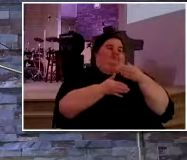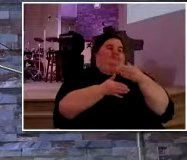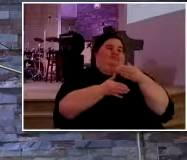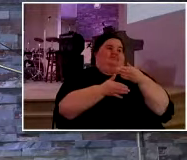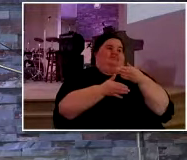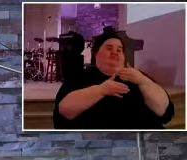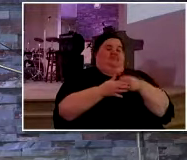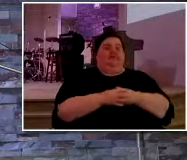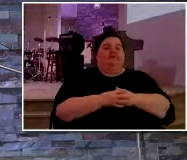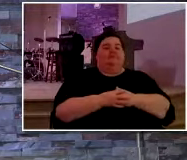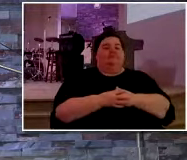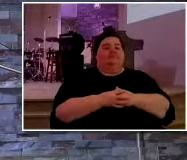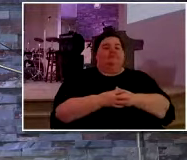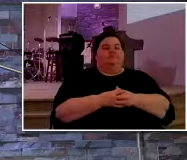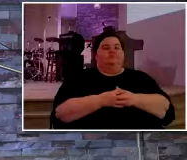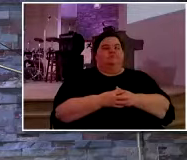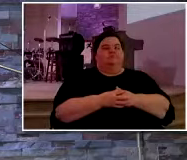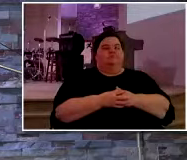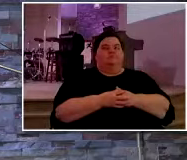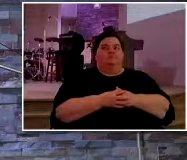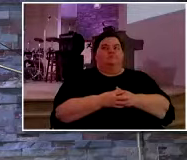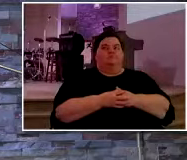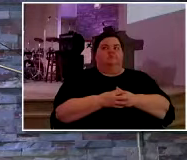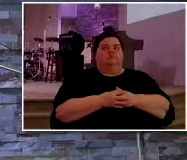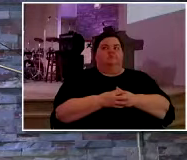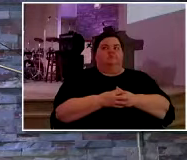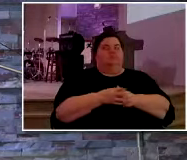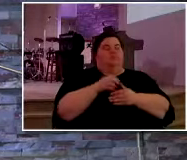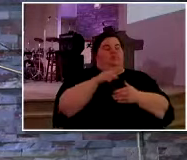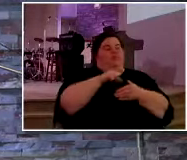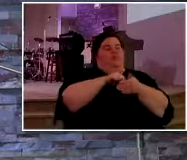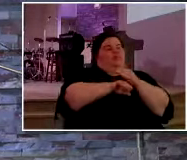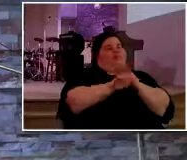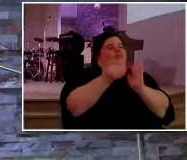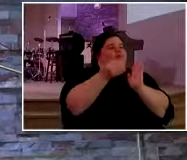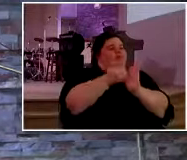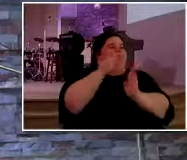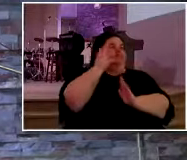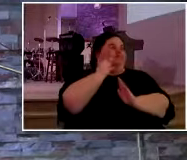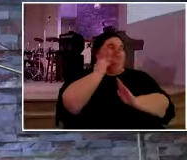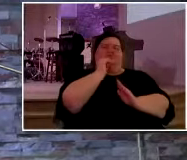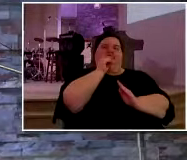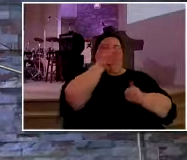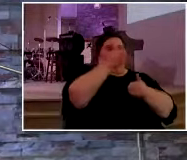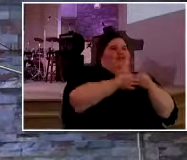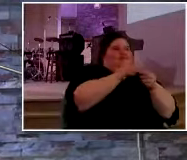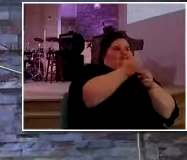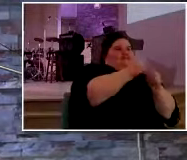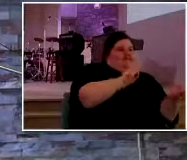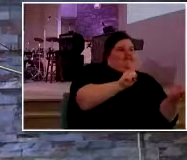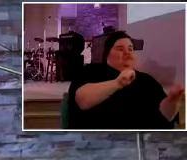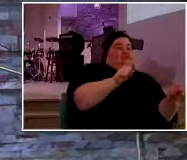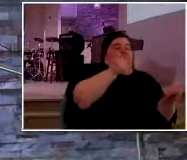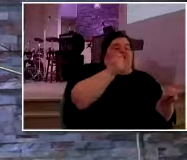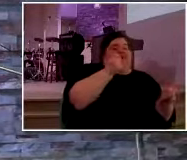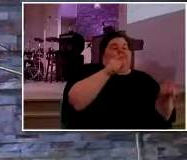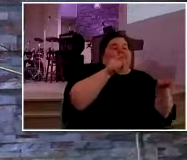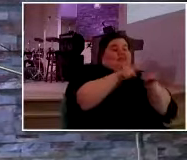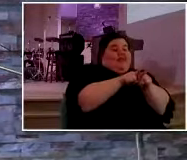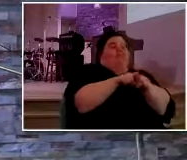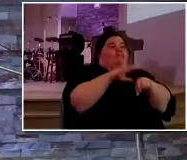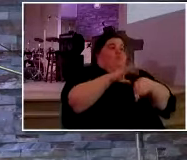Just as the born again experience is not the end of salvation, this world is not the end